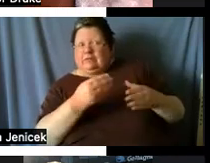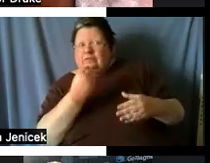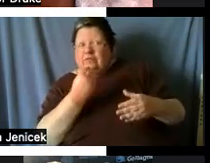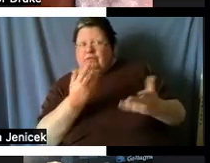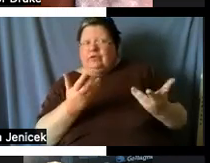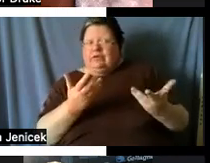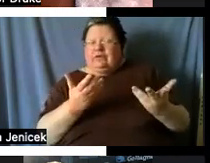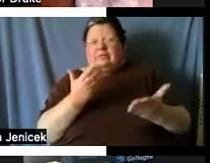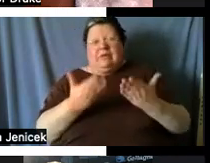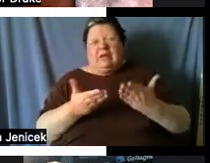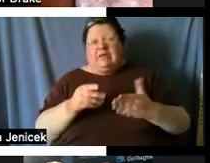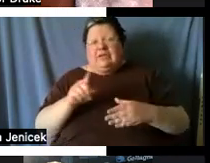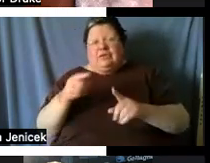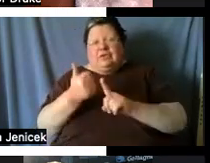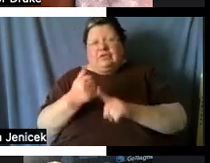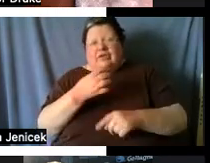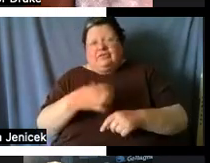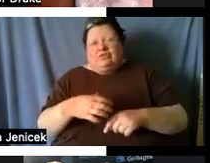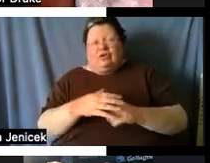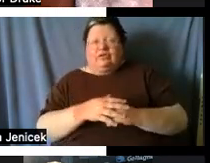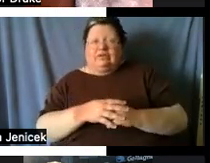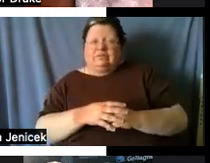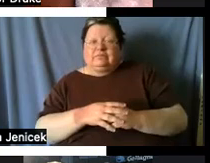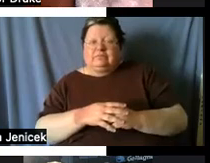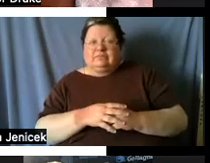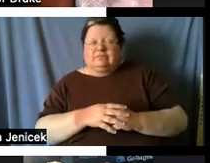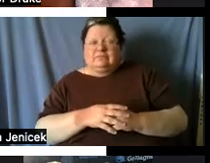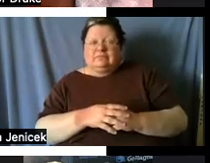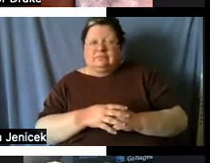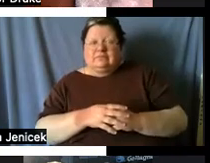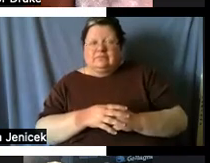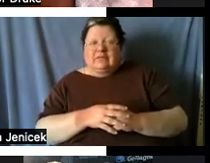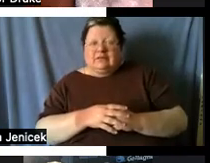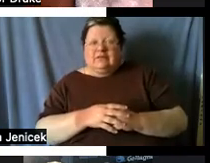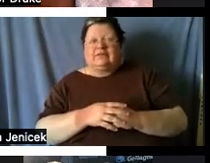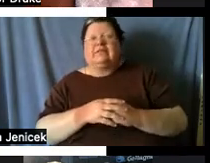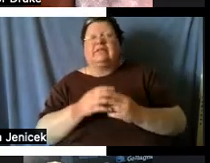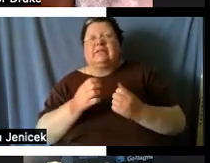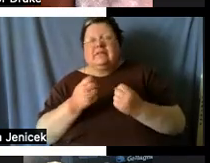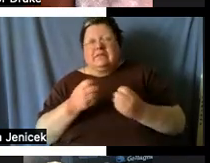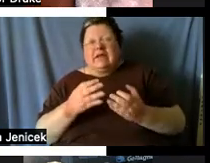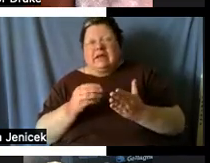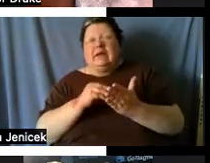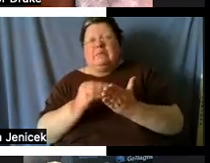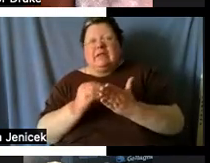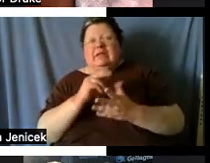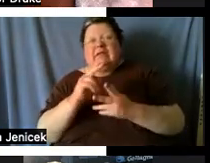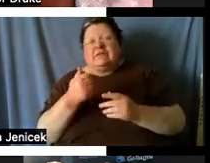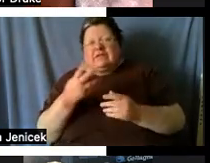maybe you starved. Well, it turns out that several million people died because of